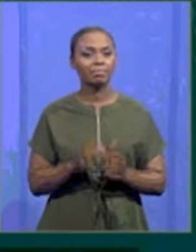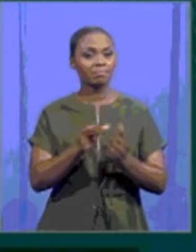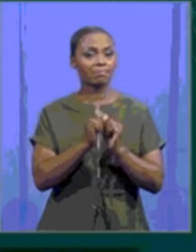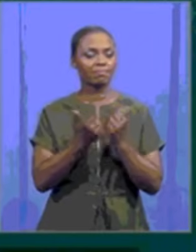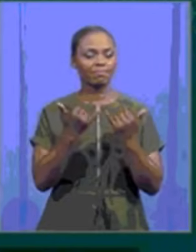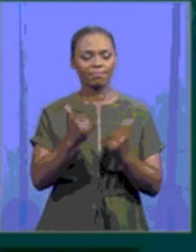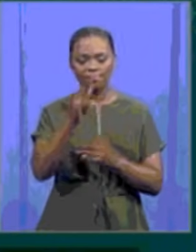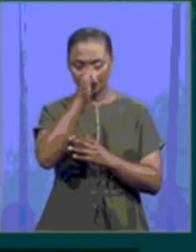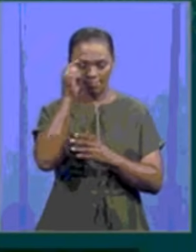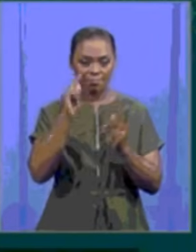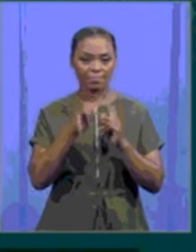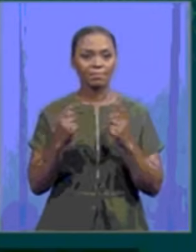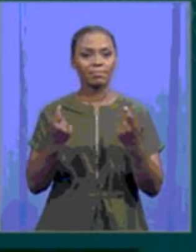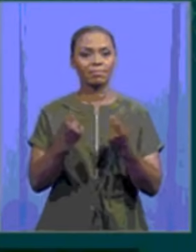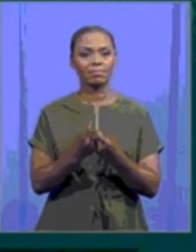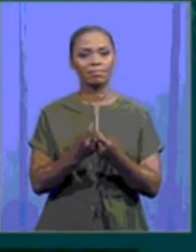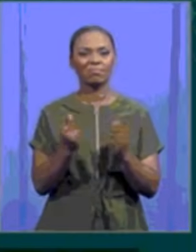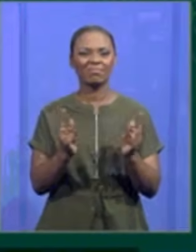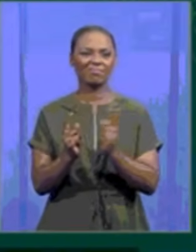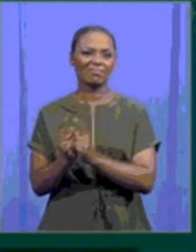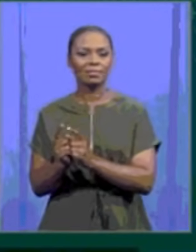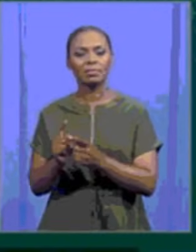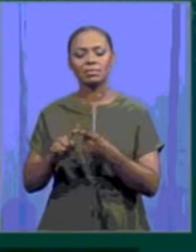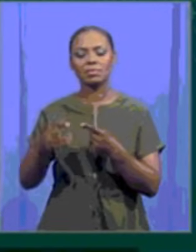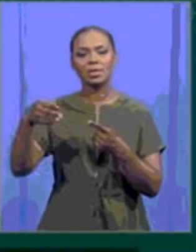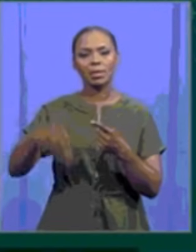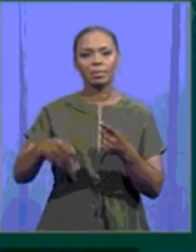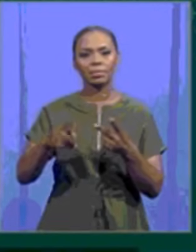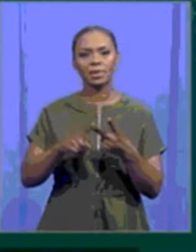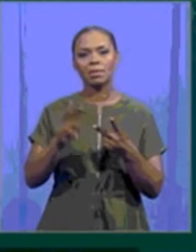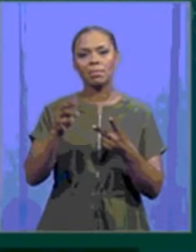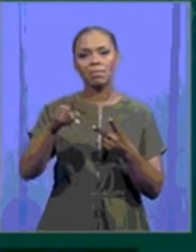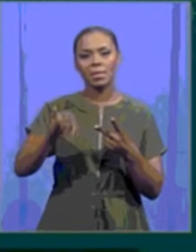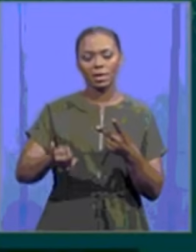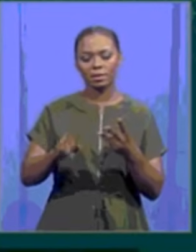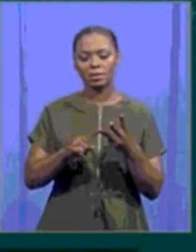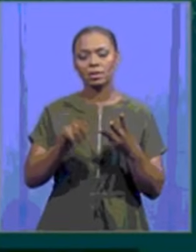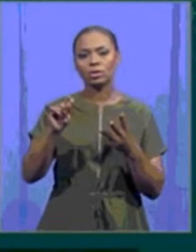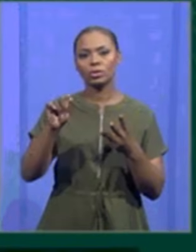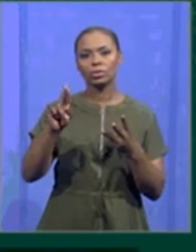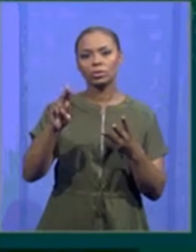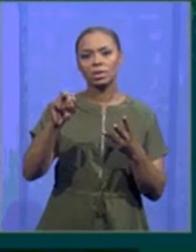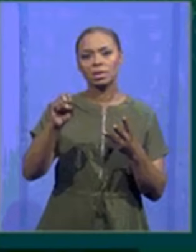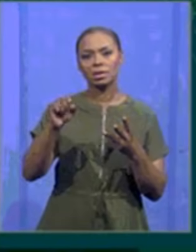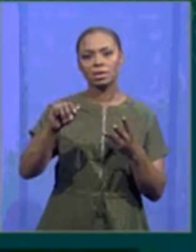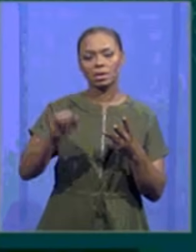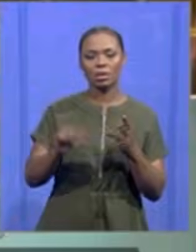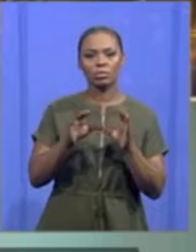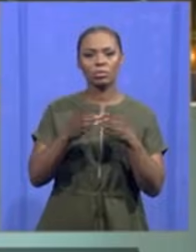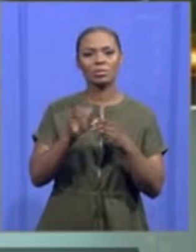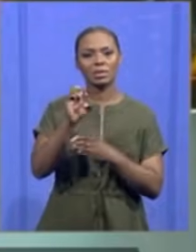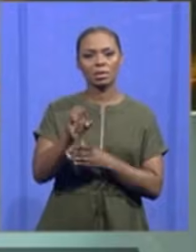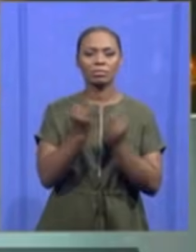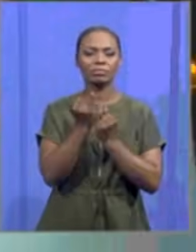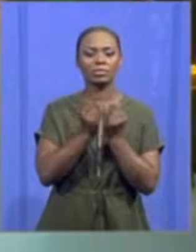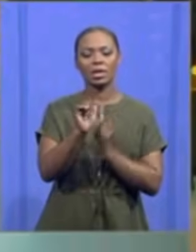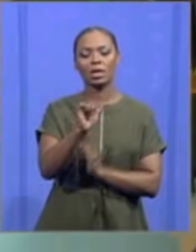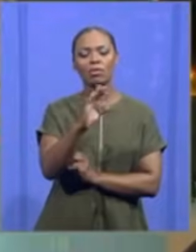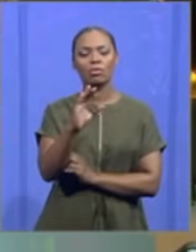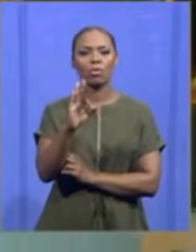Dipapading Bafana Bafana e tla emeletšana le Namibia, Mali le Tunisia go Group E phadišanong ya AFCON